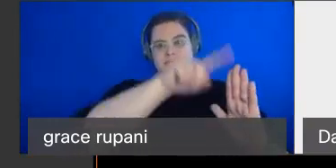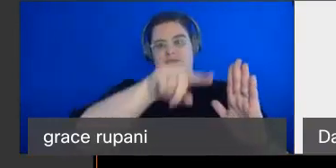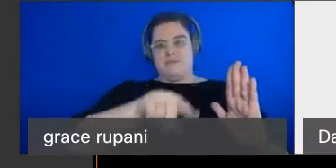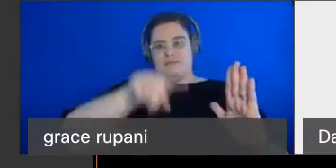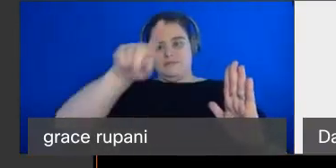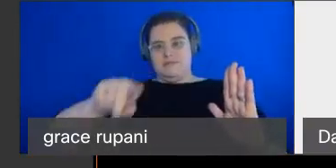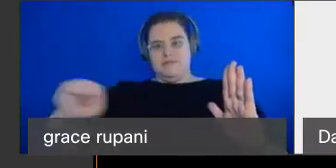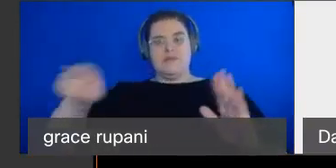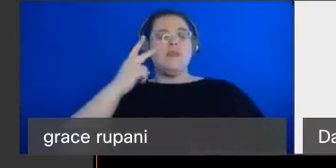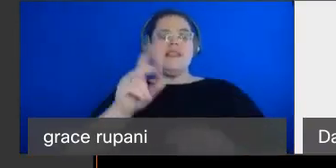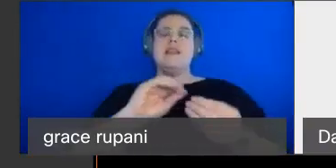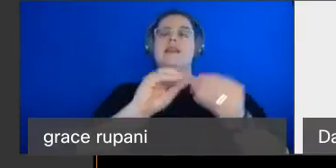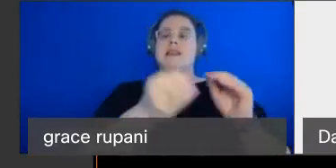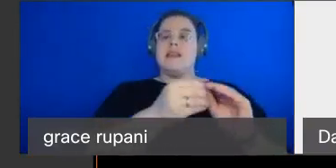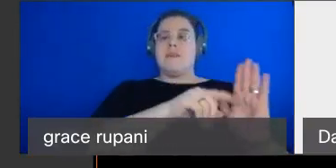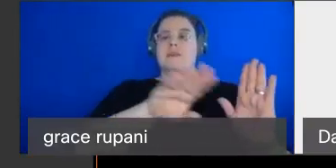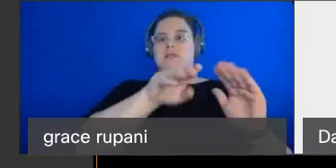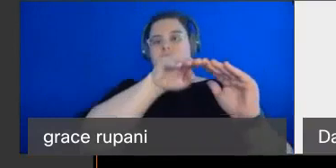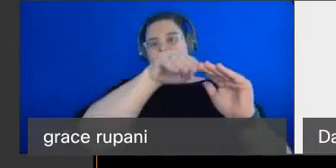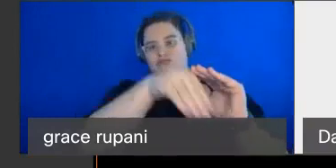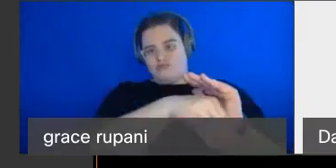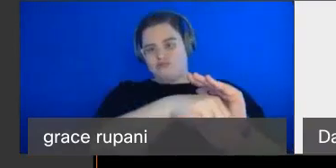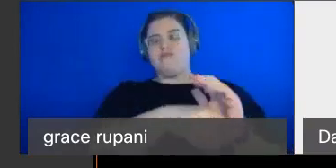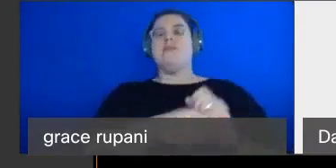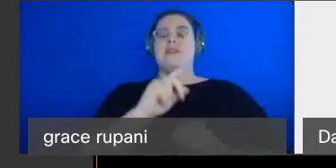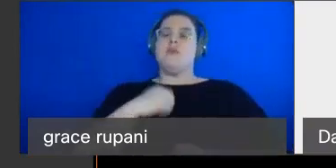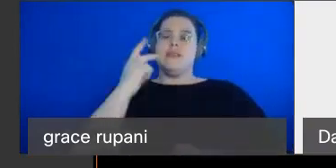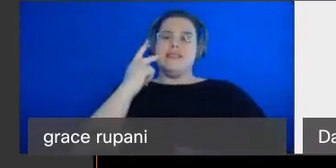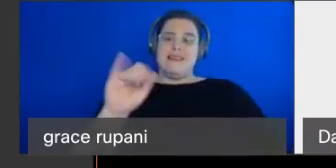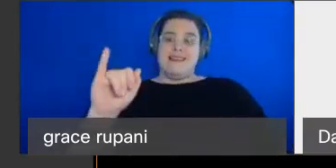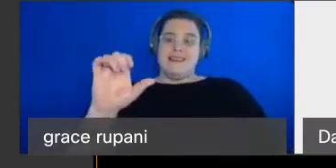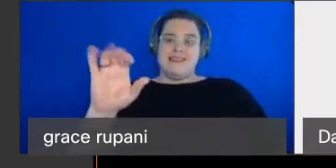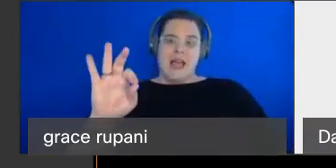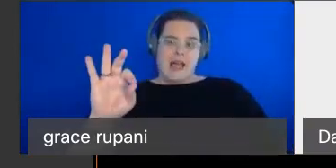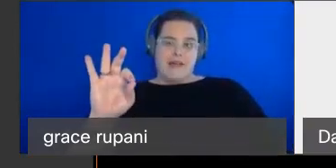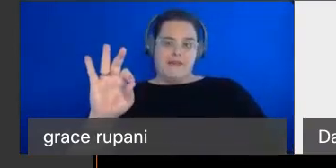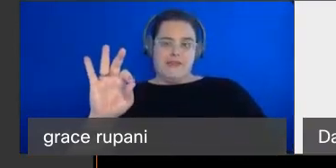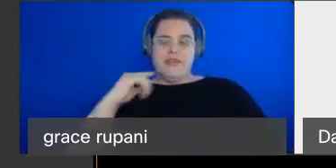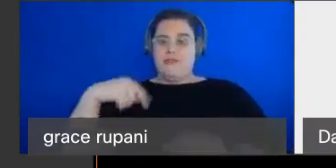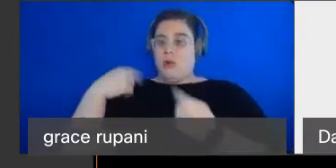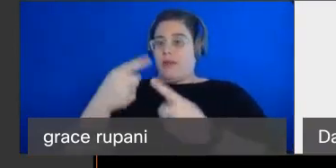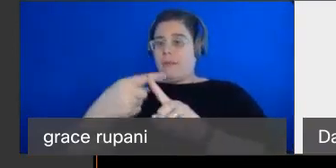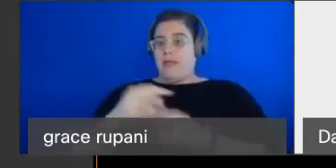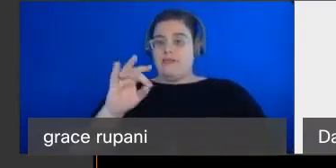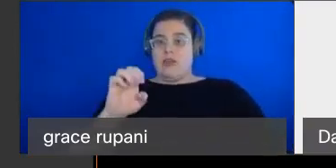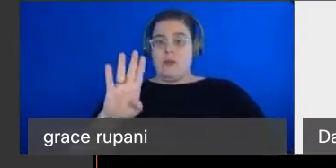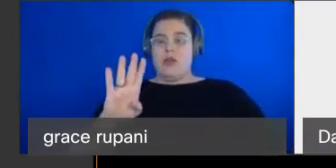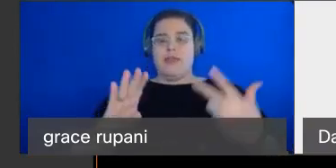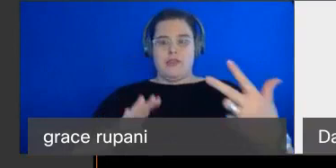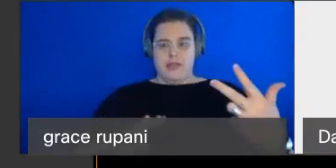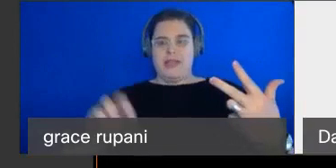a reduction. So in ICFs, we had 3 infections in ICFs, 3 in